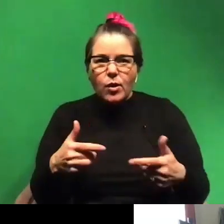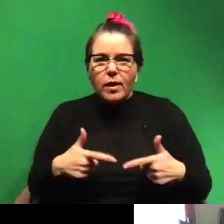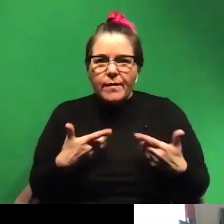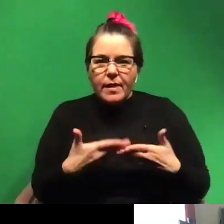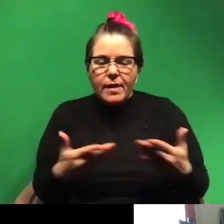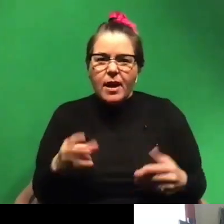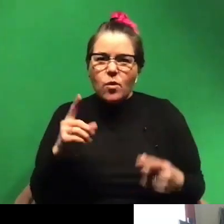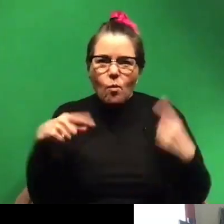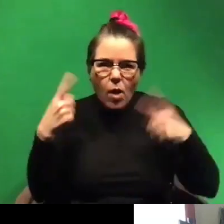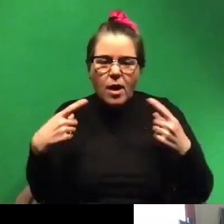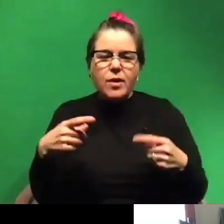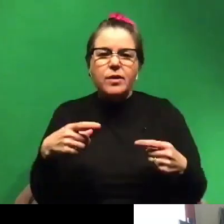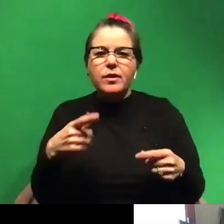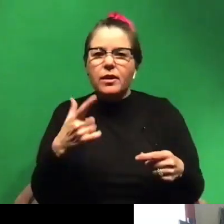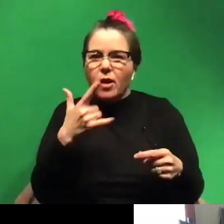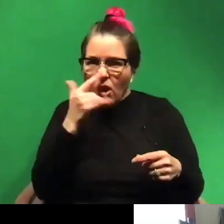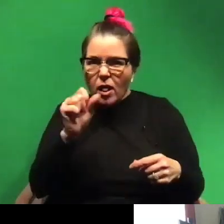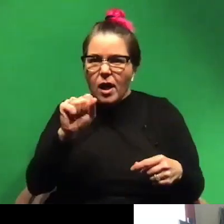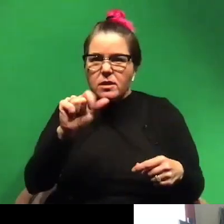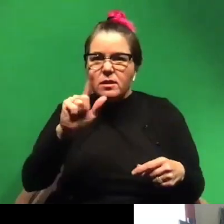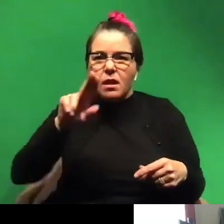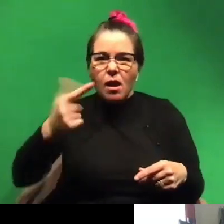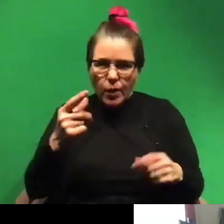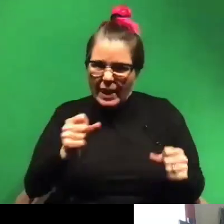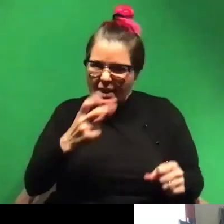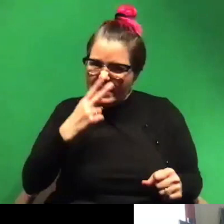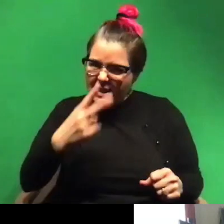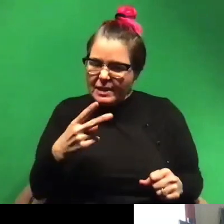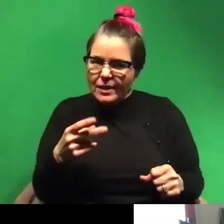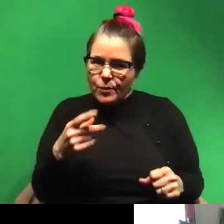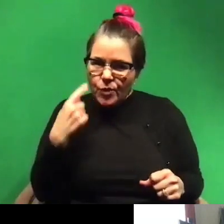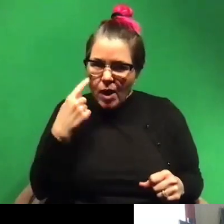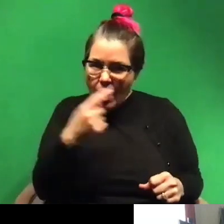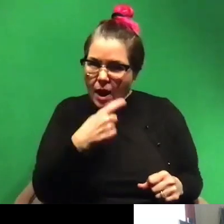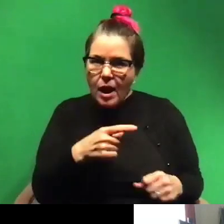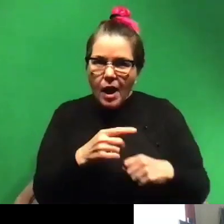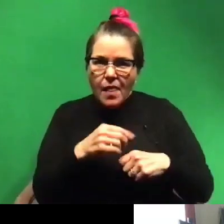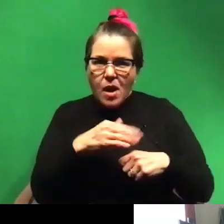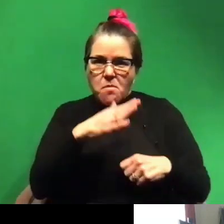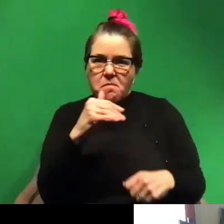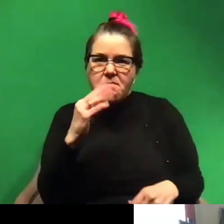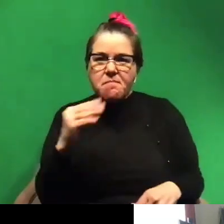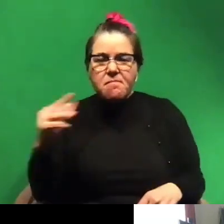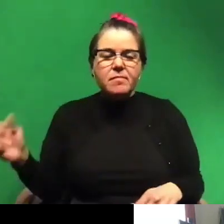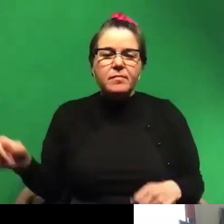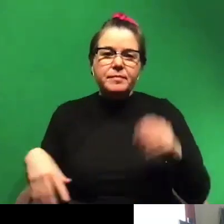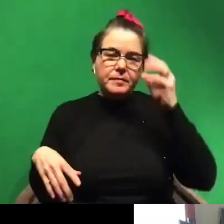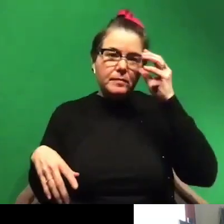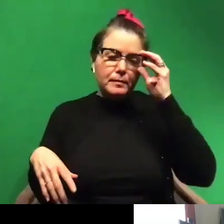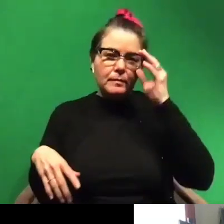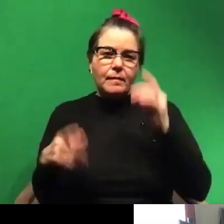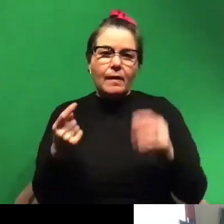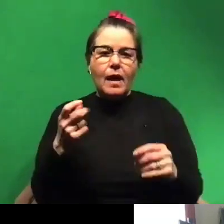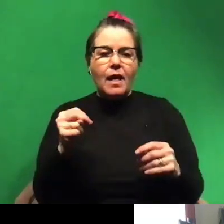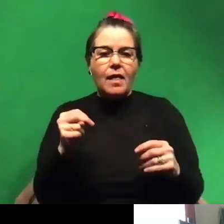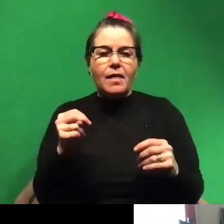like slugs that you can see with your naked eye. And so they crawl around, and then they like